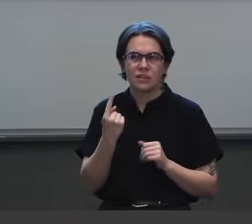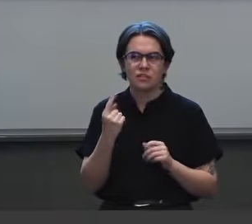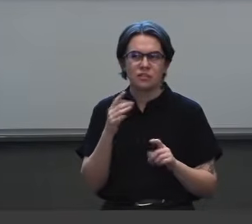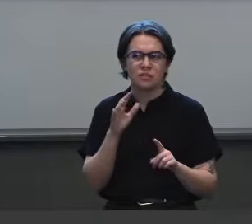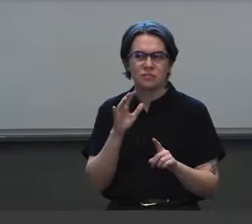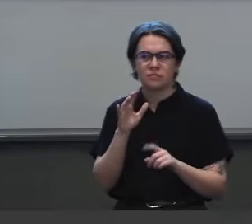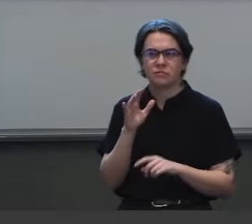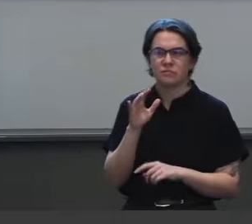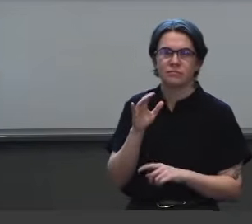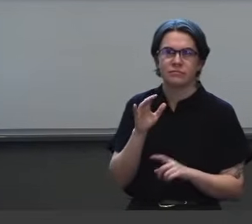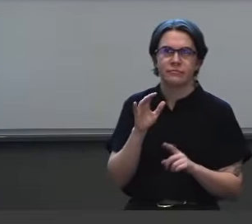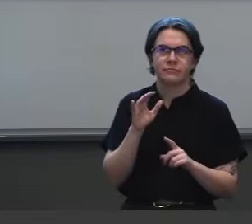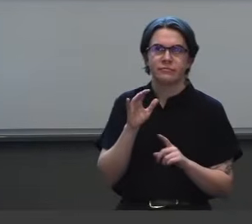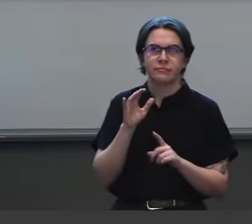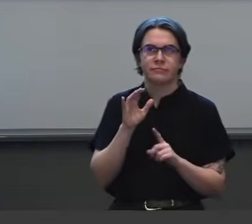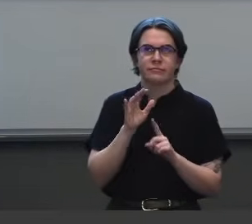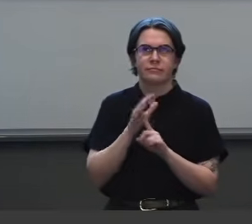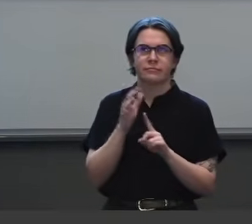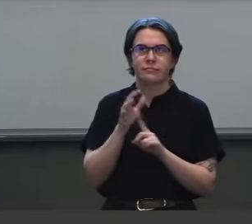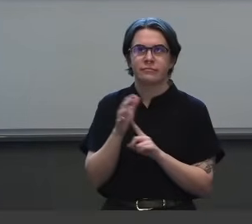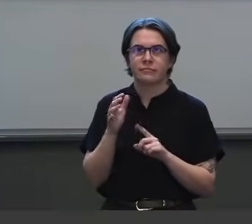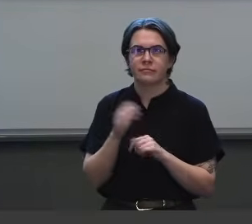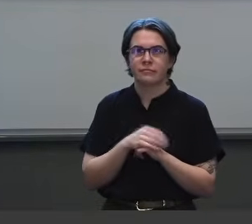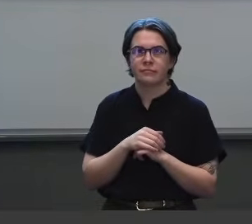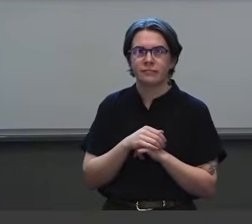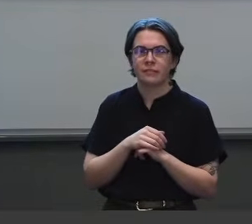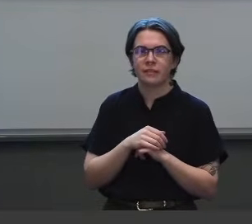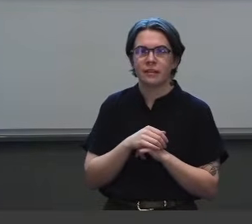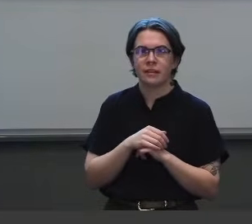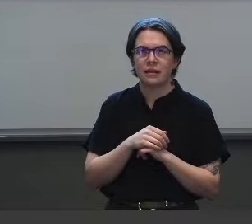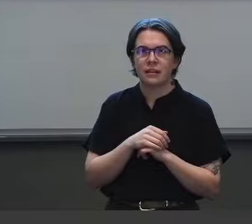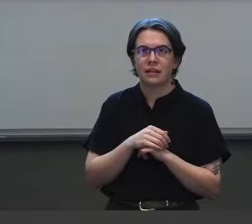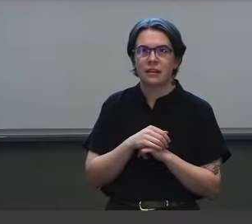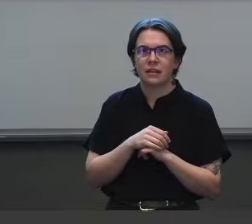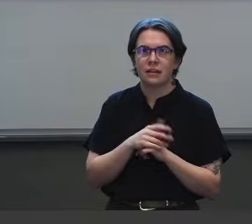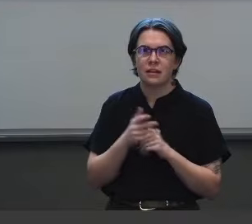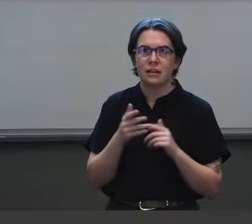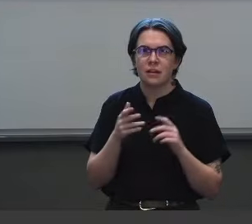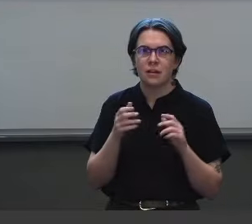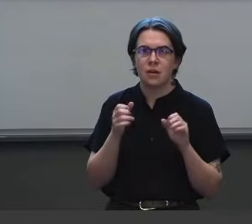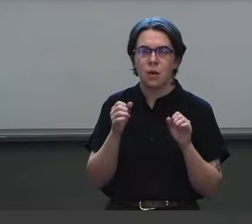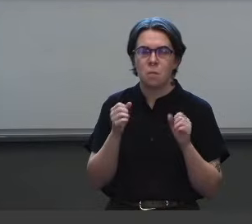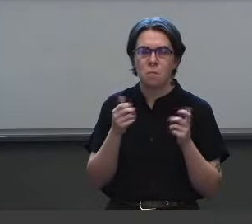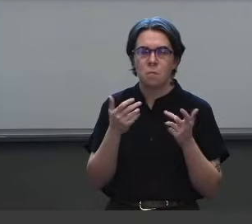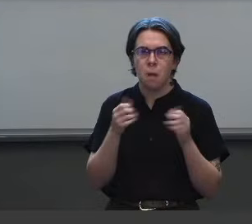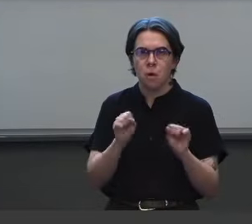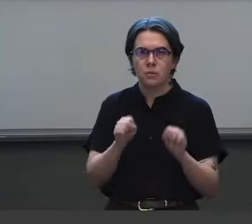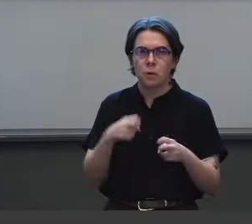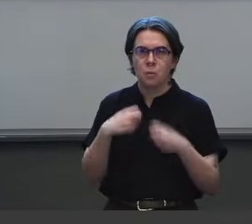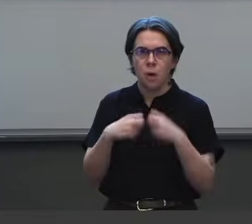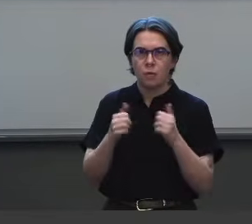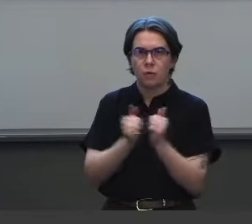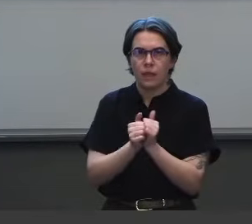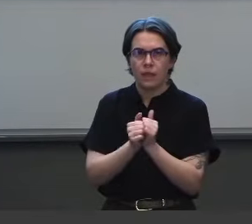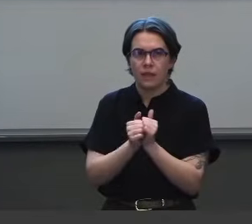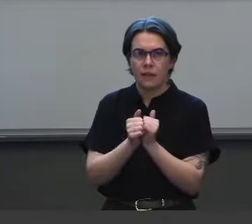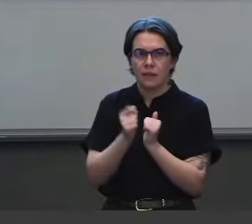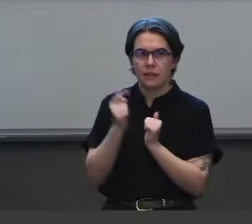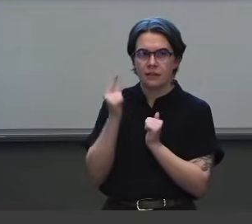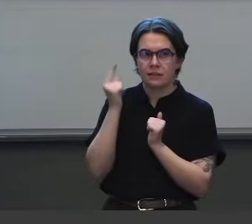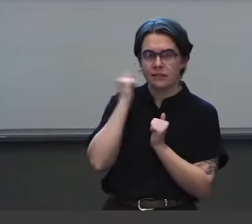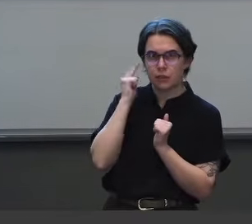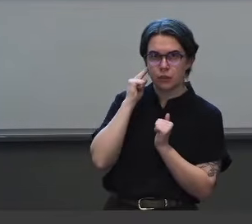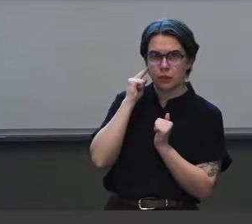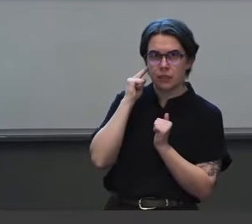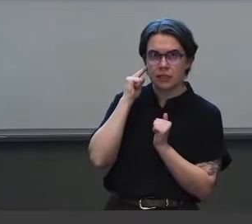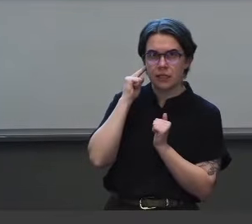explanatory mechanism for some of the differences seen in the autistic brain. Problems with sensory gating, so filtering information. We heard this